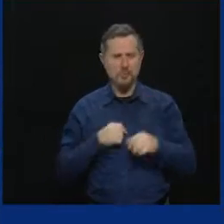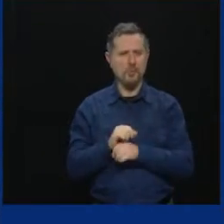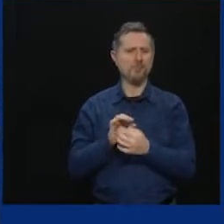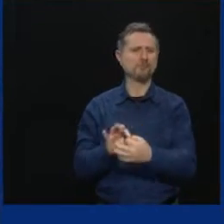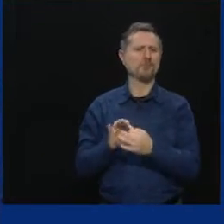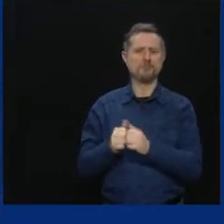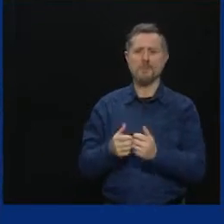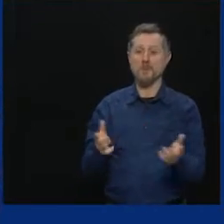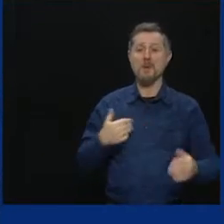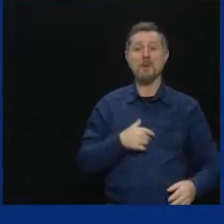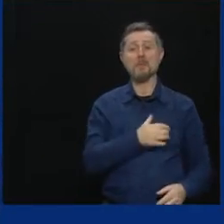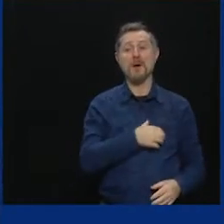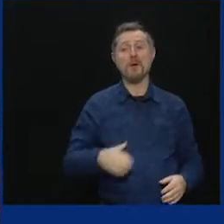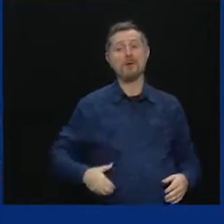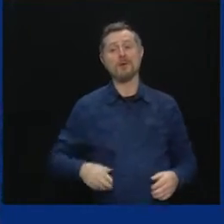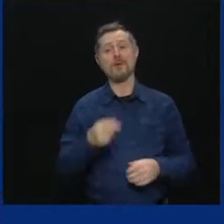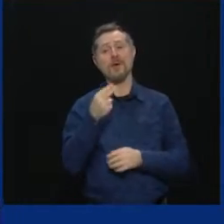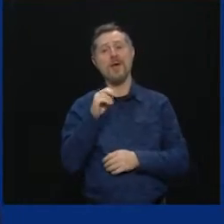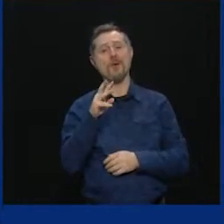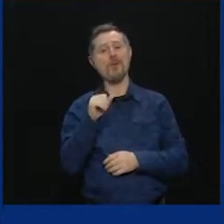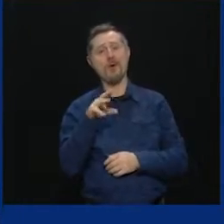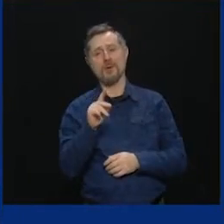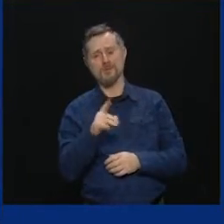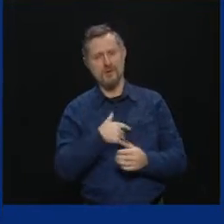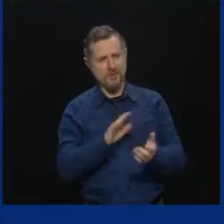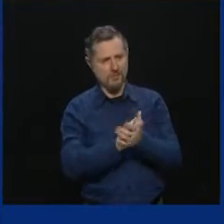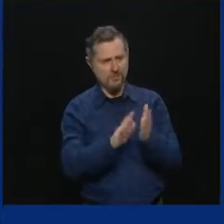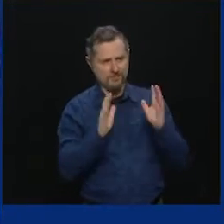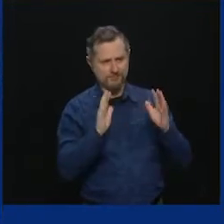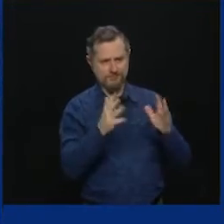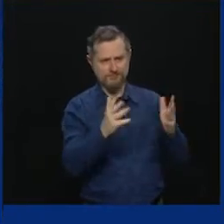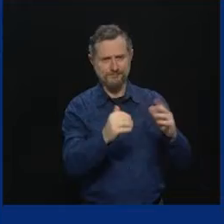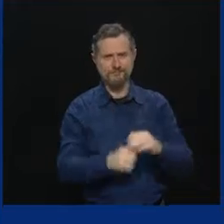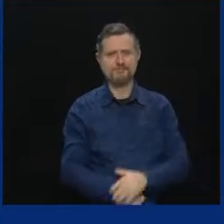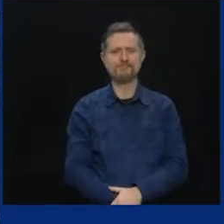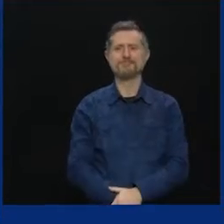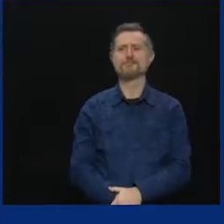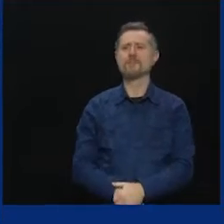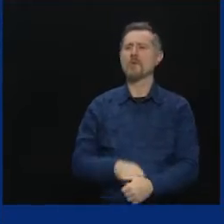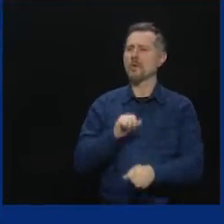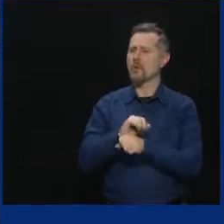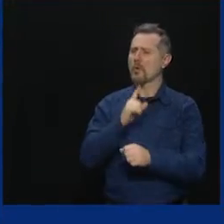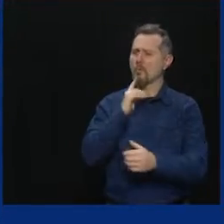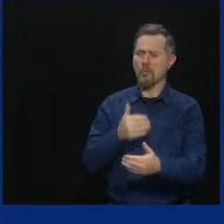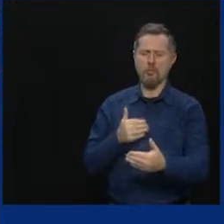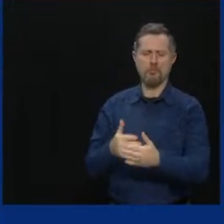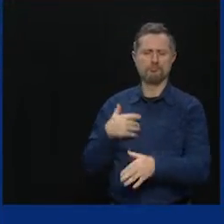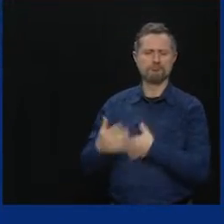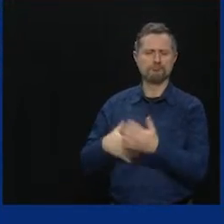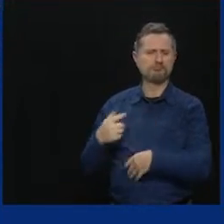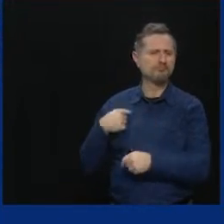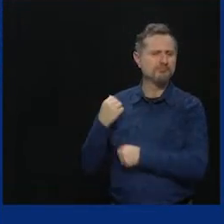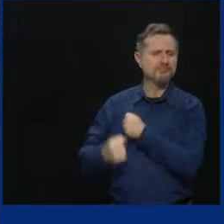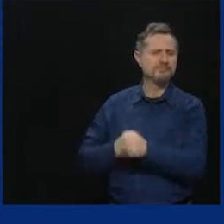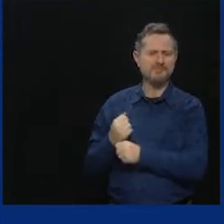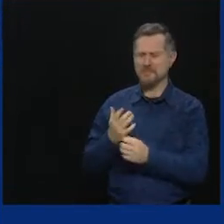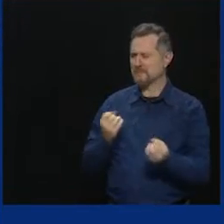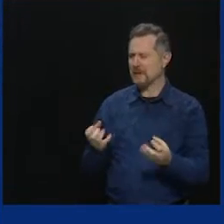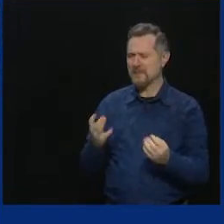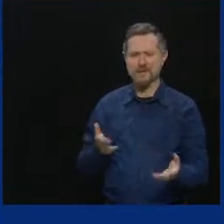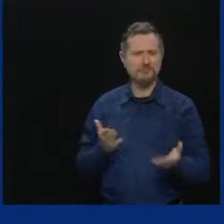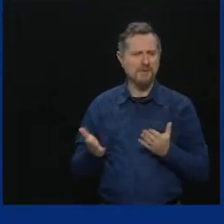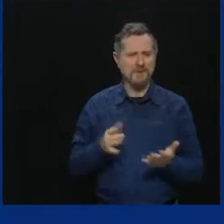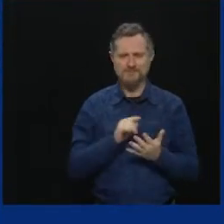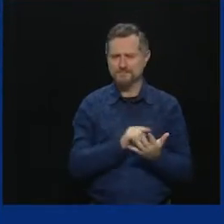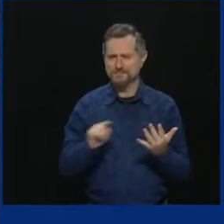Sean Patterson Howard, is here. I want to give her a round of applause. We've worked very closely together on so many issues. I know that the Mayor